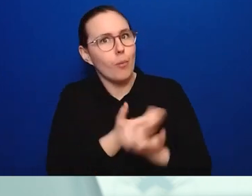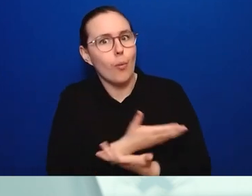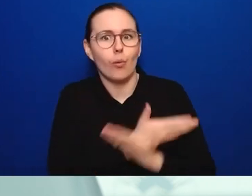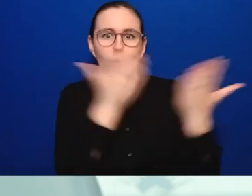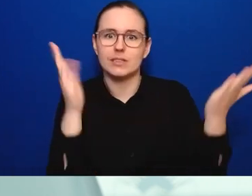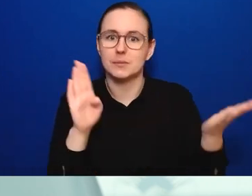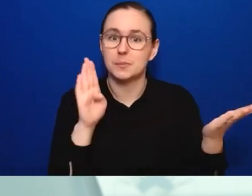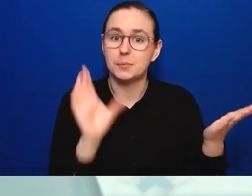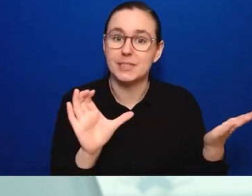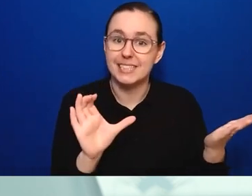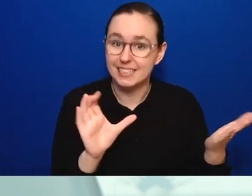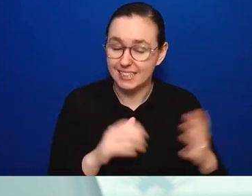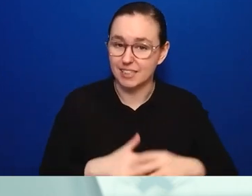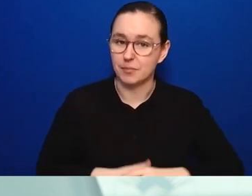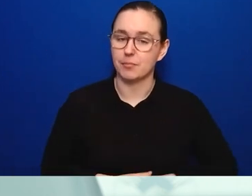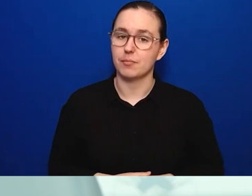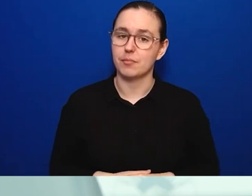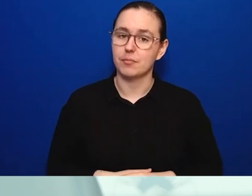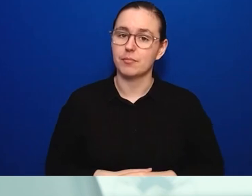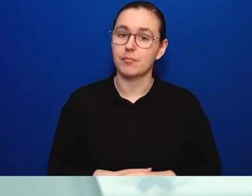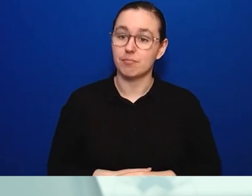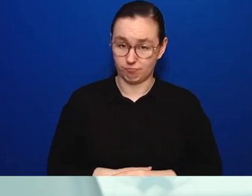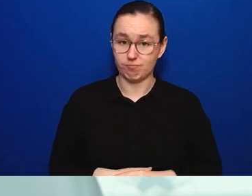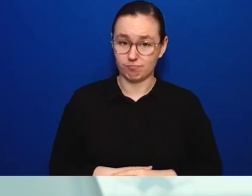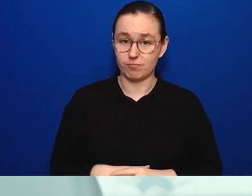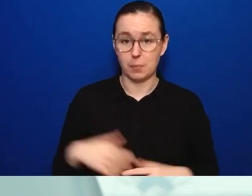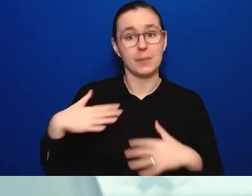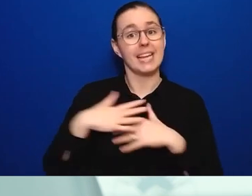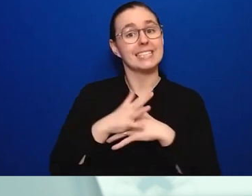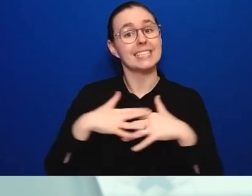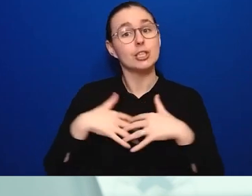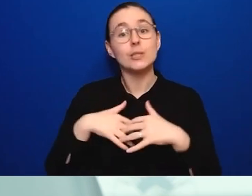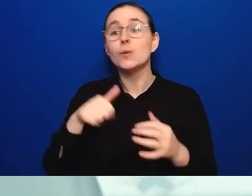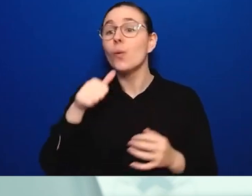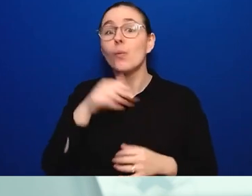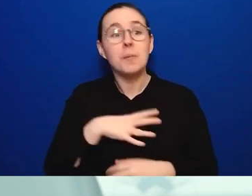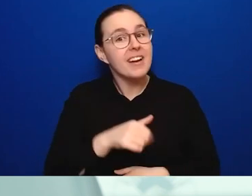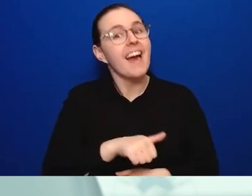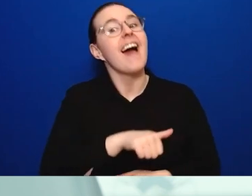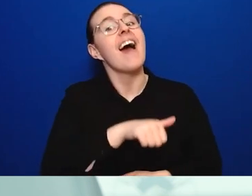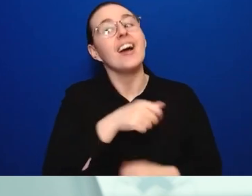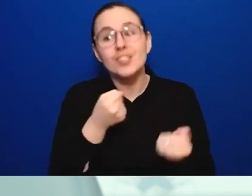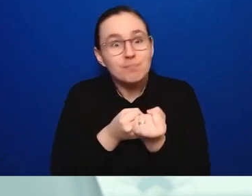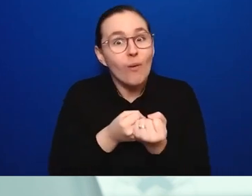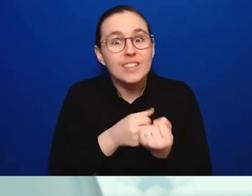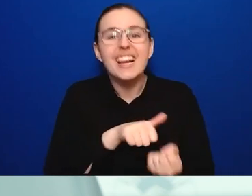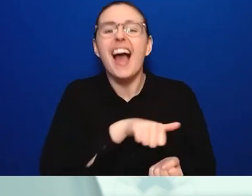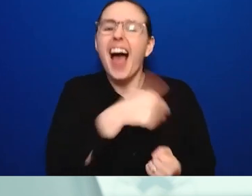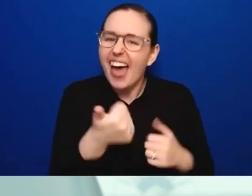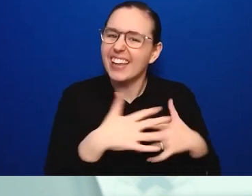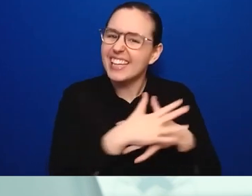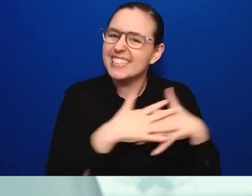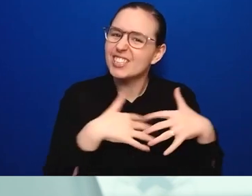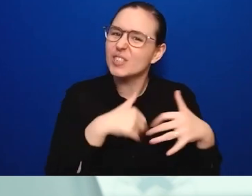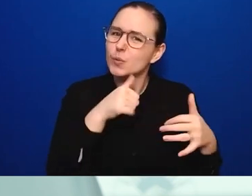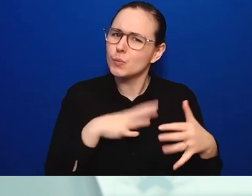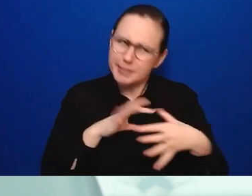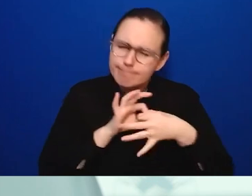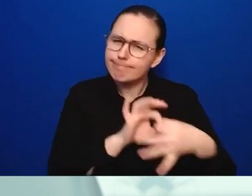Indigenous women for Indigenous women. BCAFC is collaborating with Aboriginal Housing Management